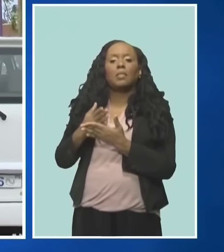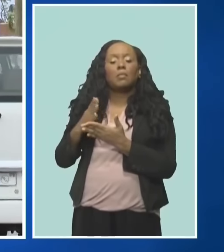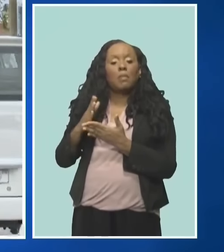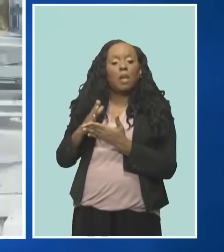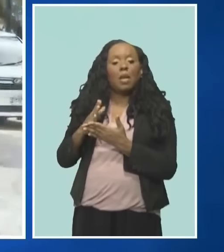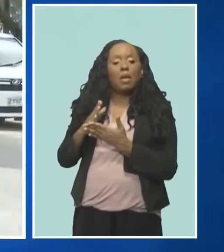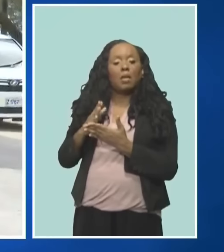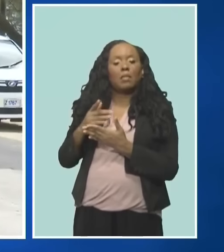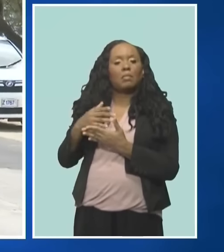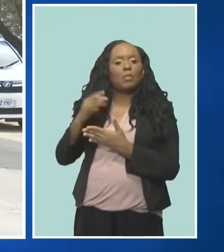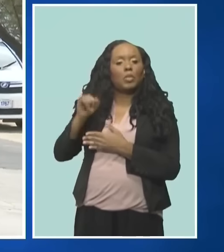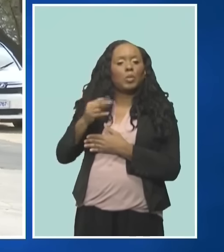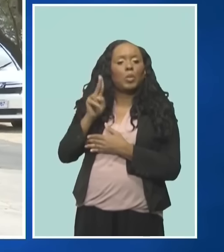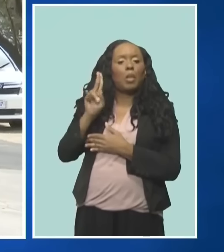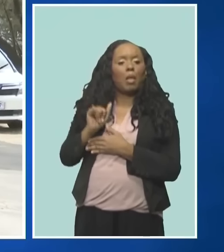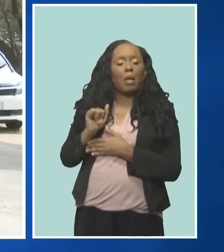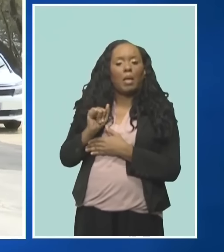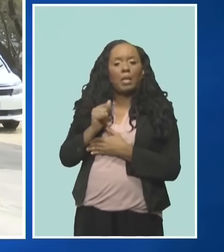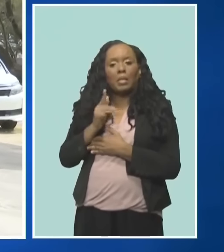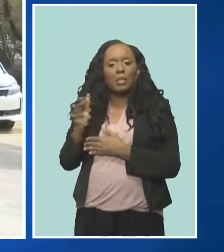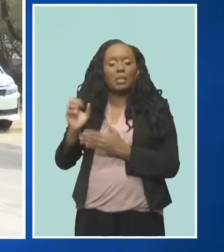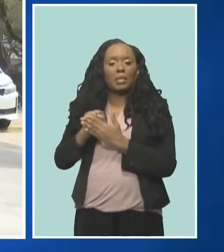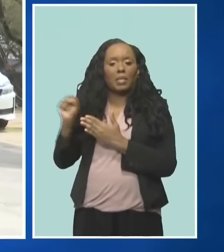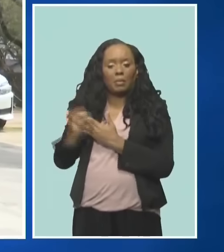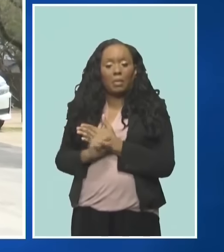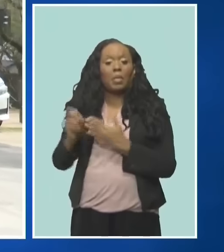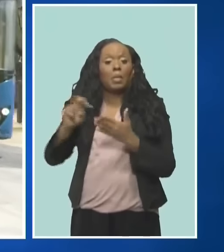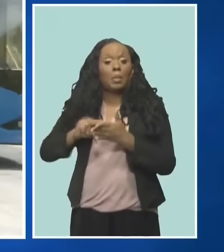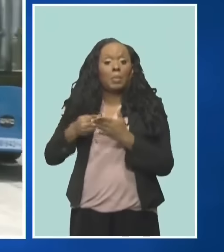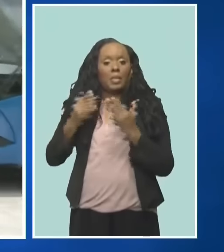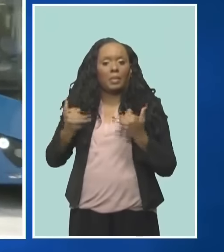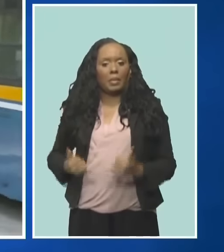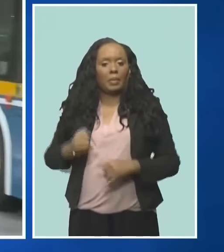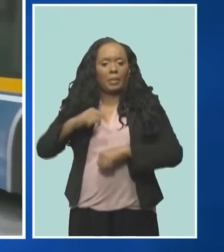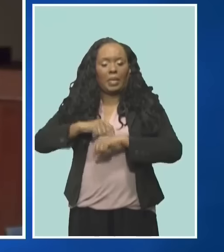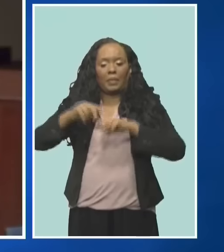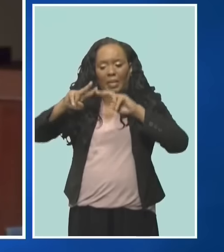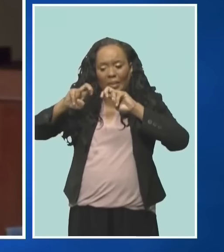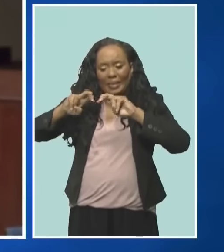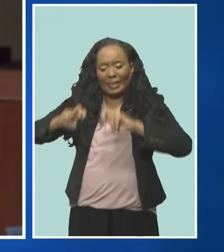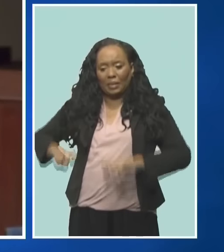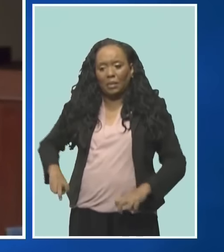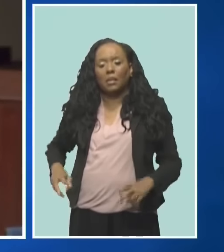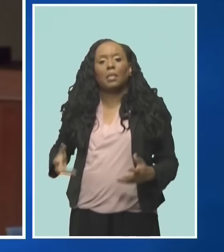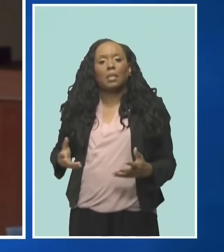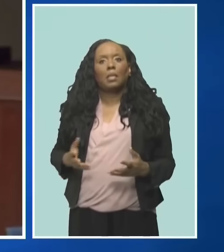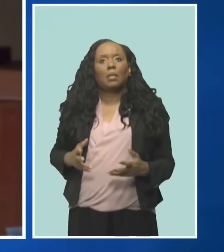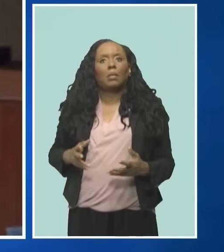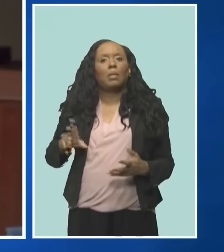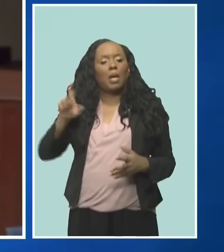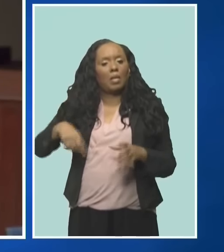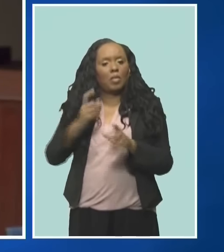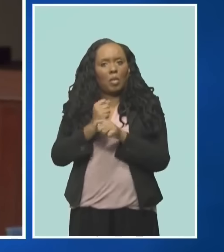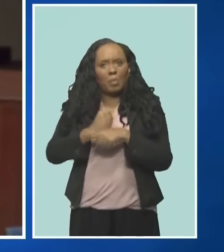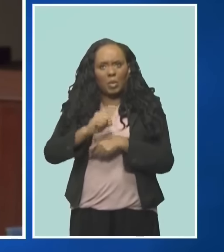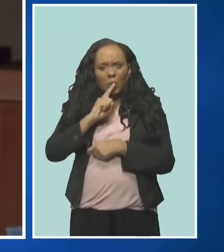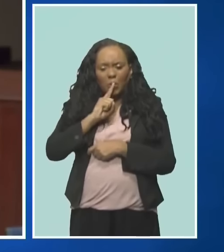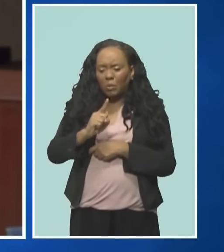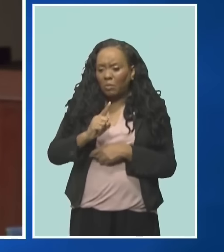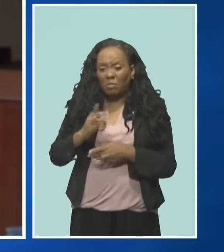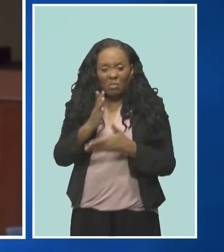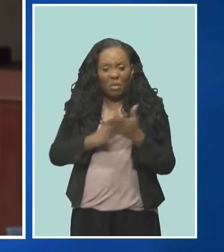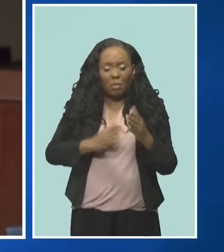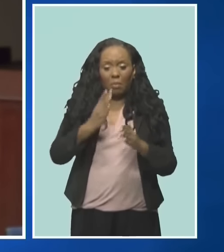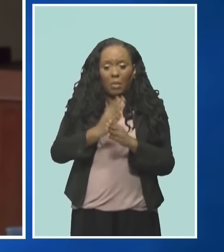that range, which means it's a time for inspection. What we have to do is strategically pull buses out in order to make